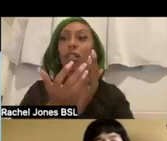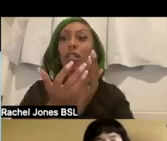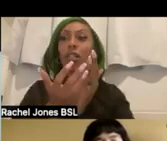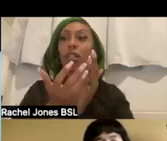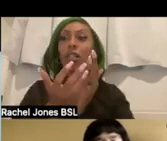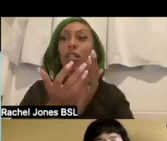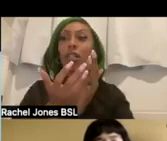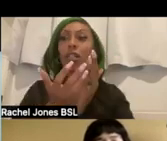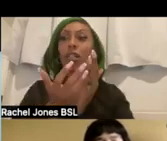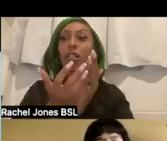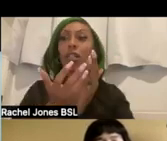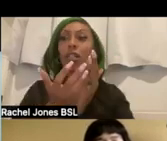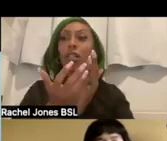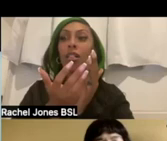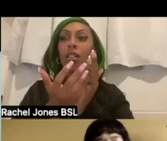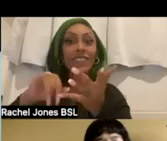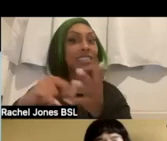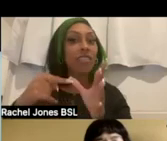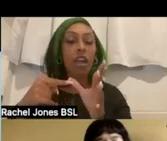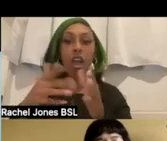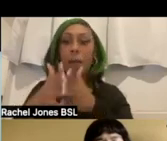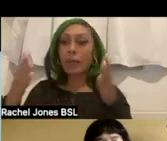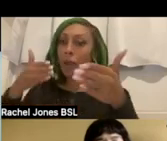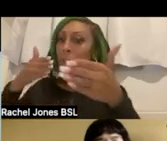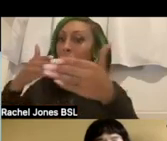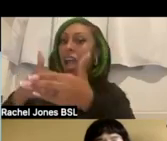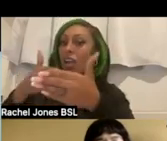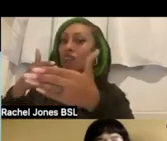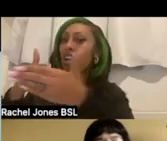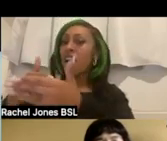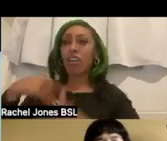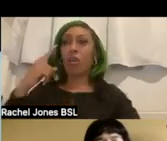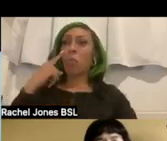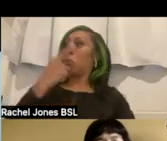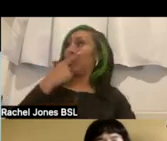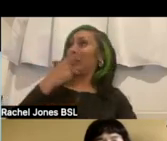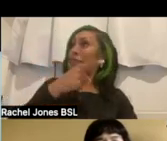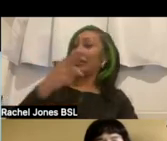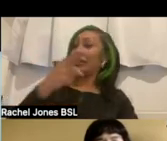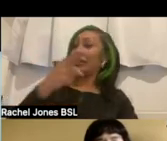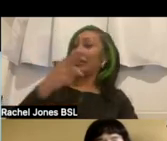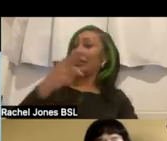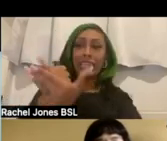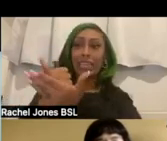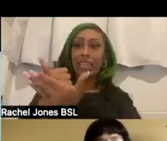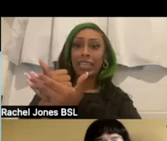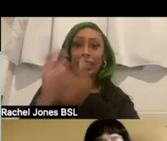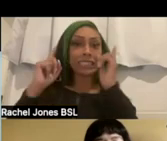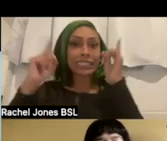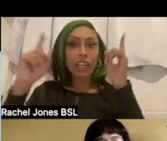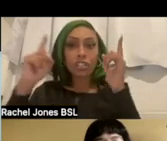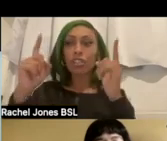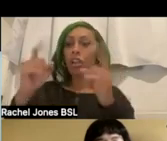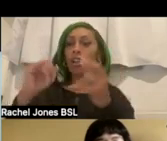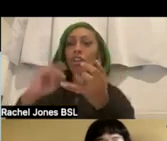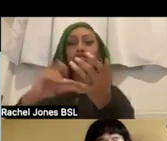witnessed many brilliant scholars who are from the global south denied entry into these